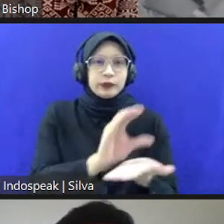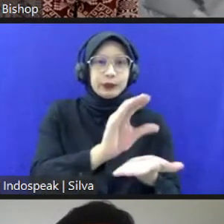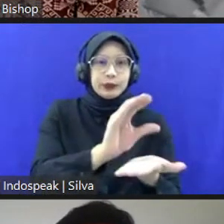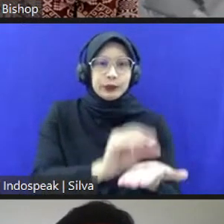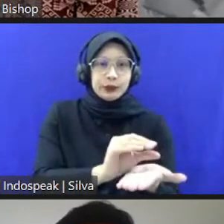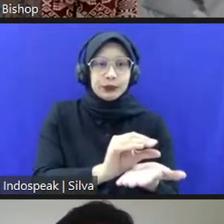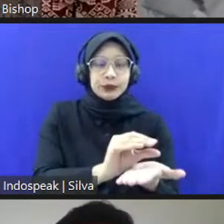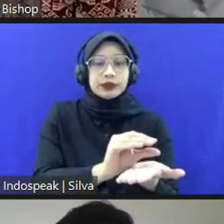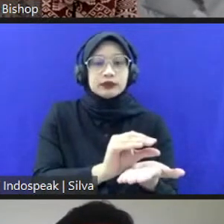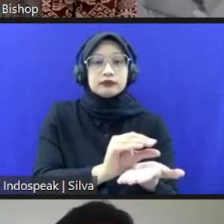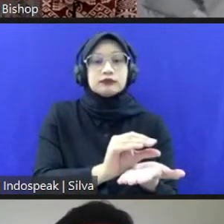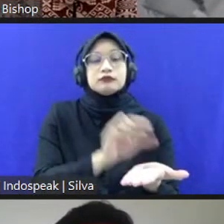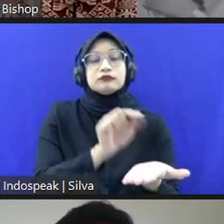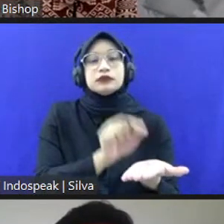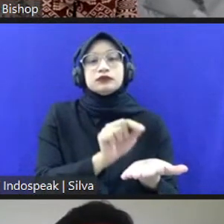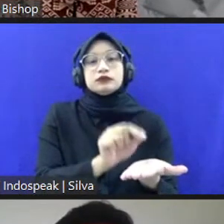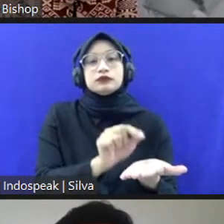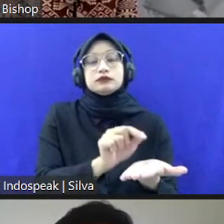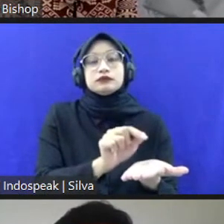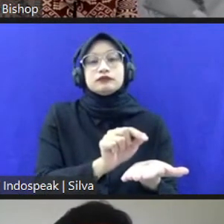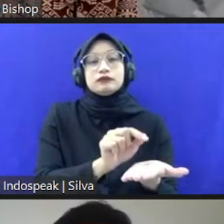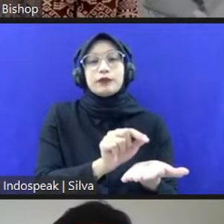agile and to have